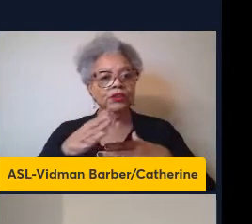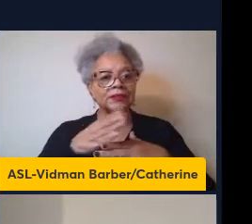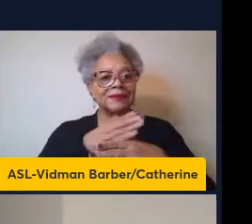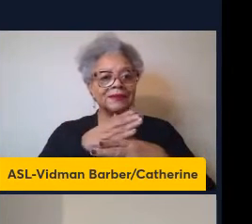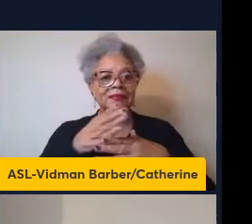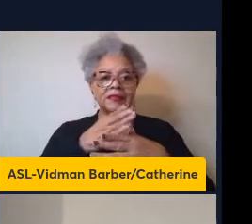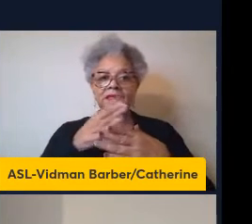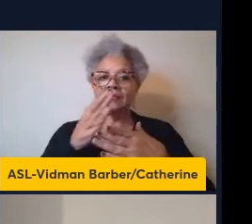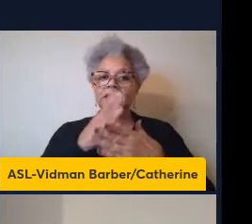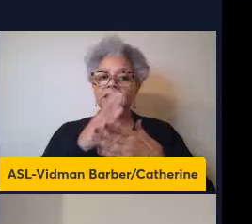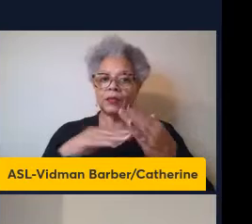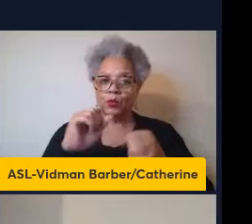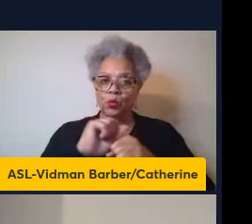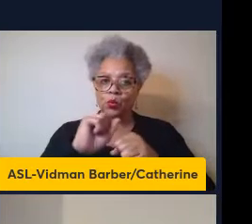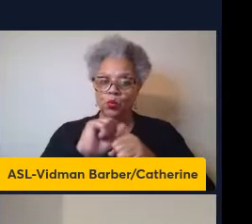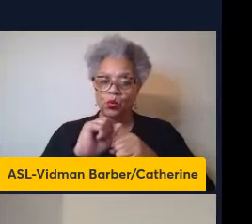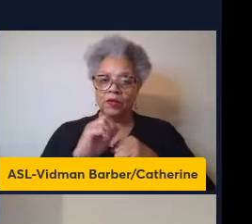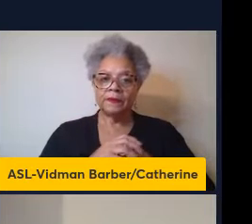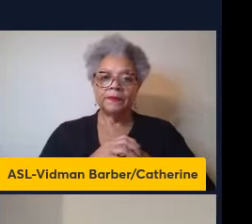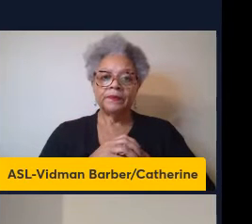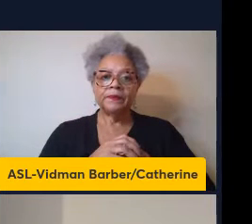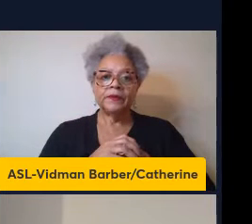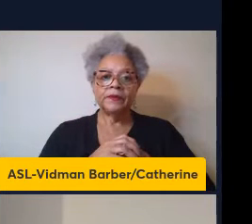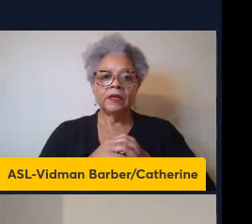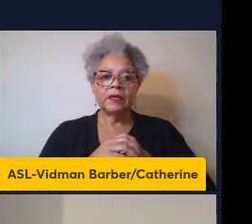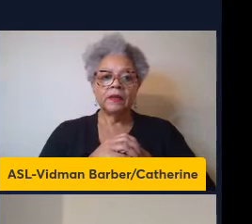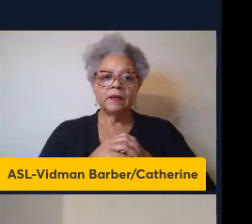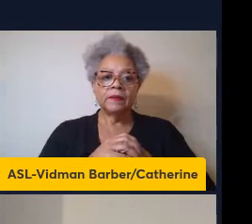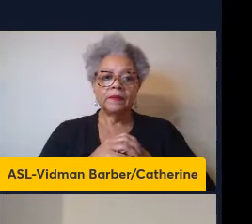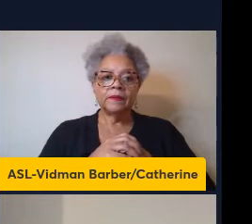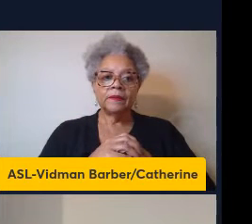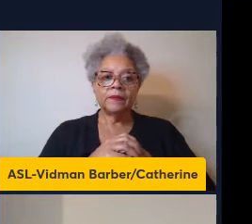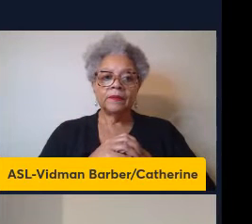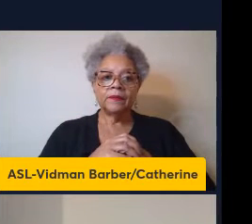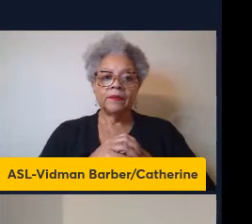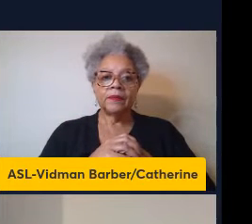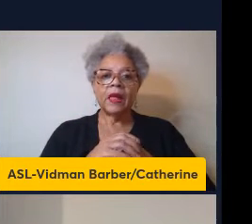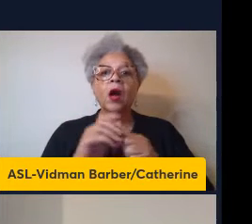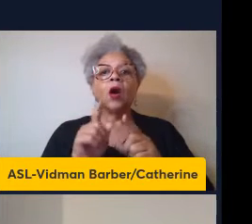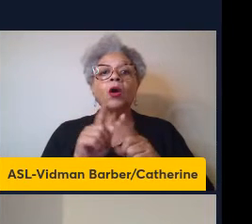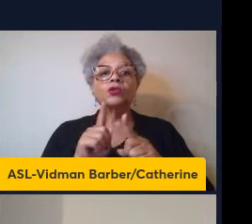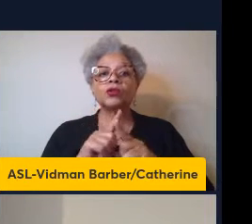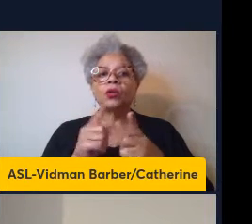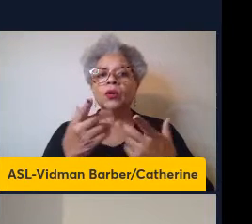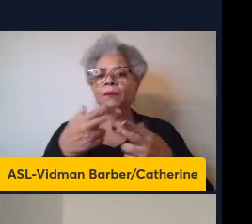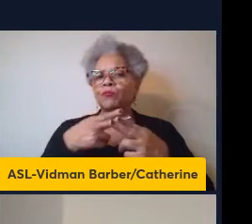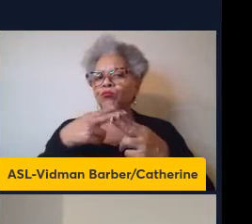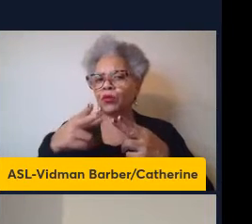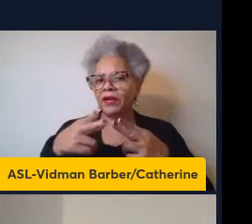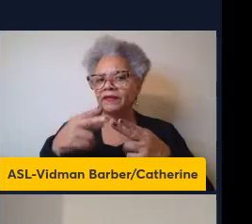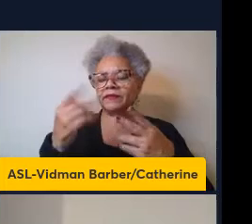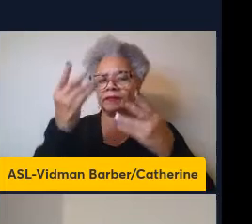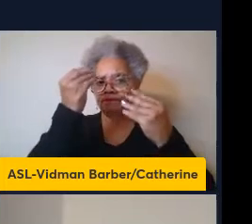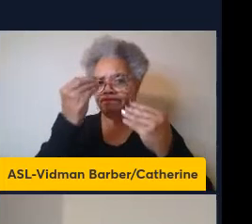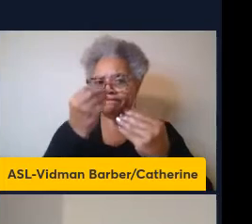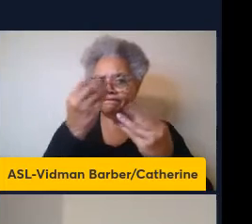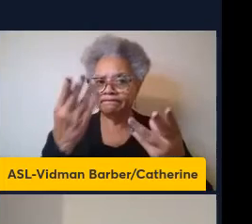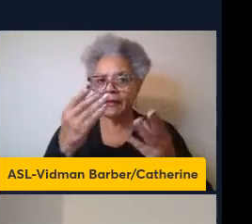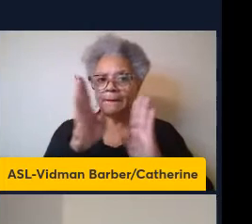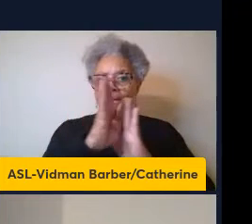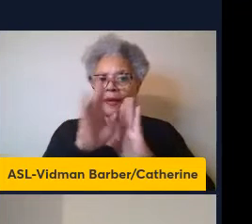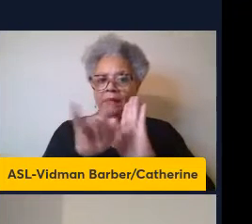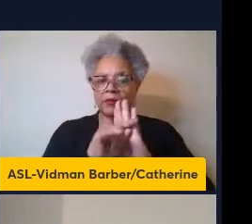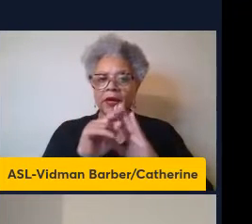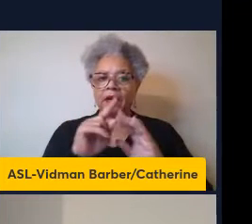doing. And kind of the brief that was provided to us was to kind of give a little bit of background as to the journey